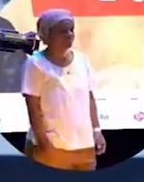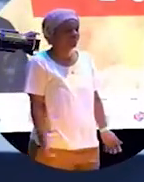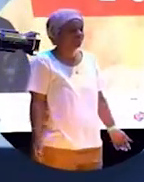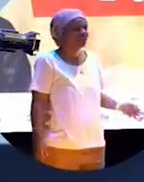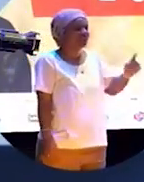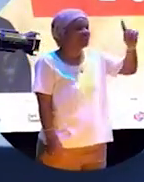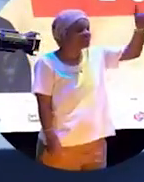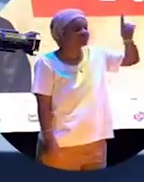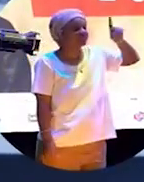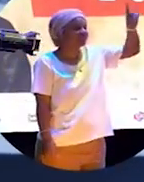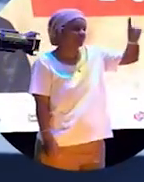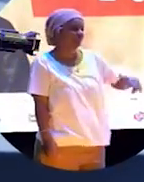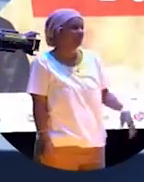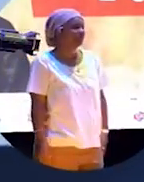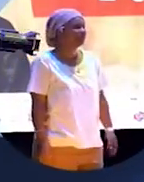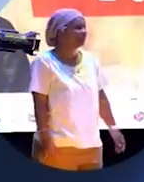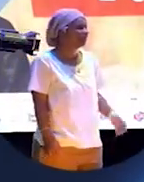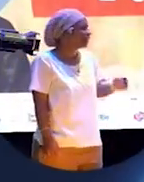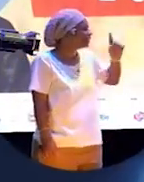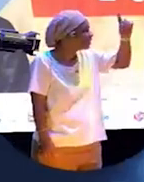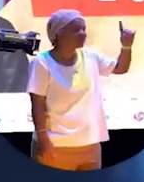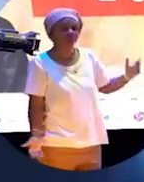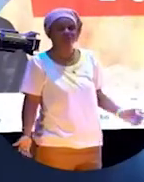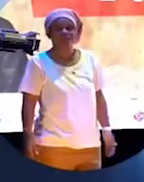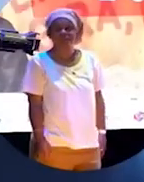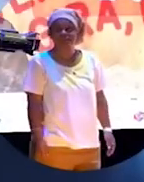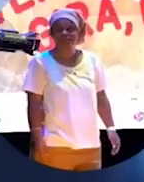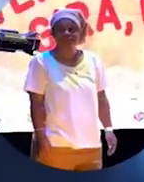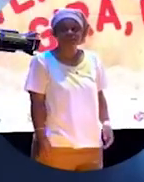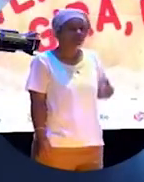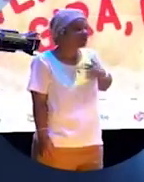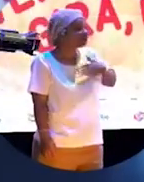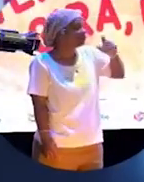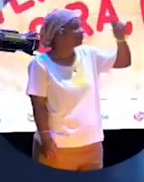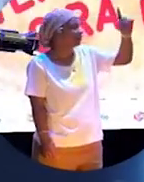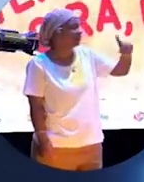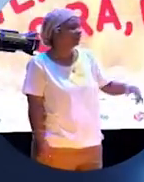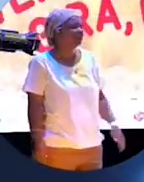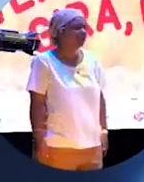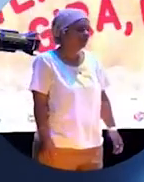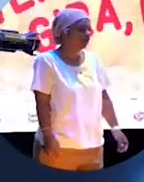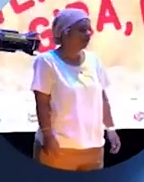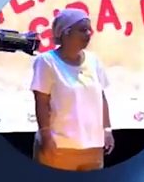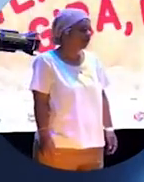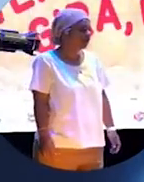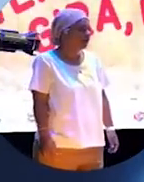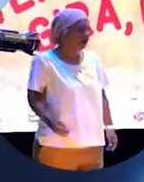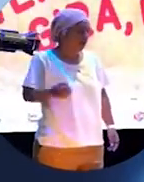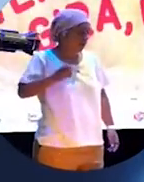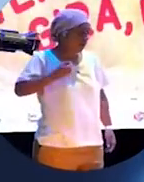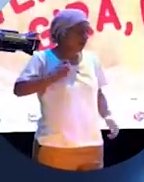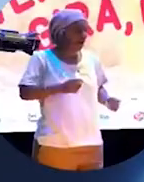Deus, Deus! Deus! God, Deus! Oh, my God! Oh, my God! Vamos! Notas!